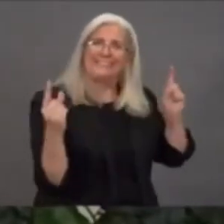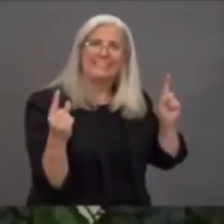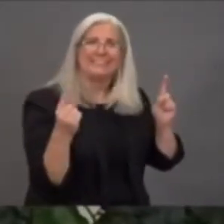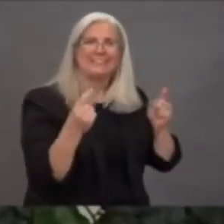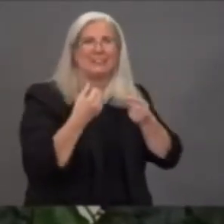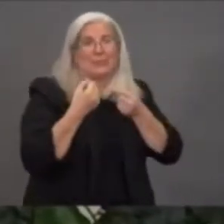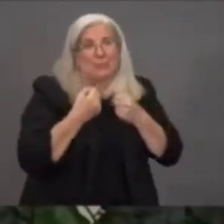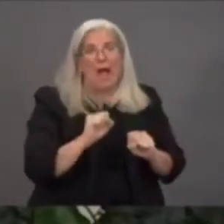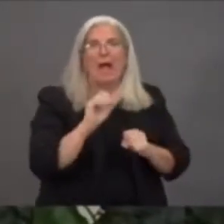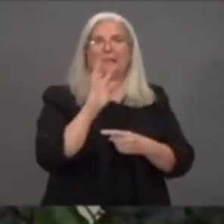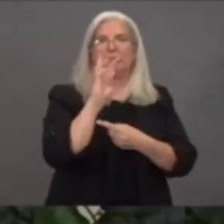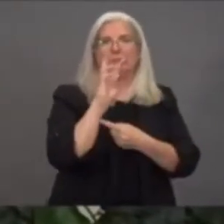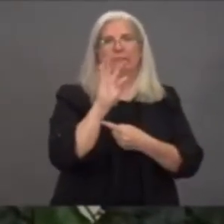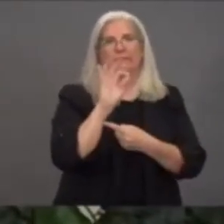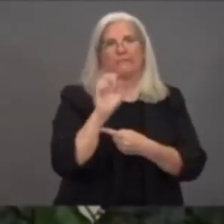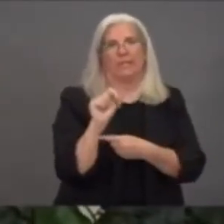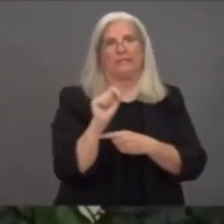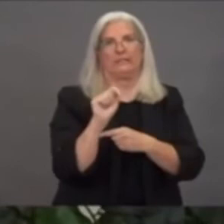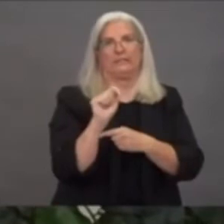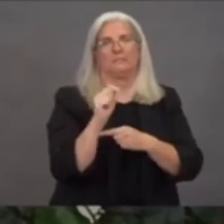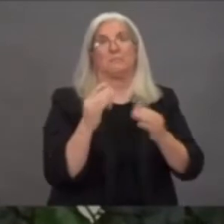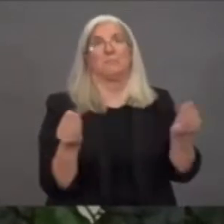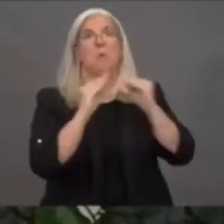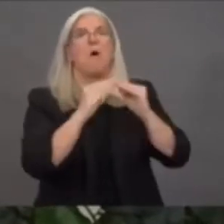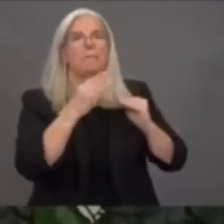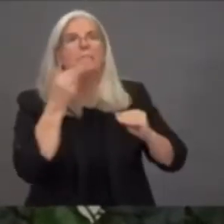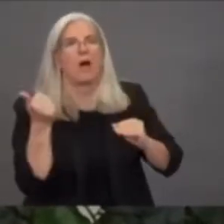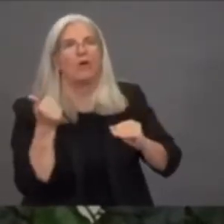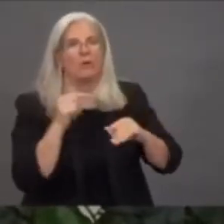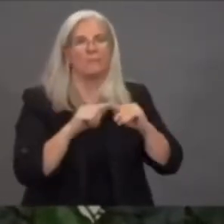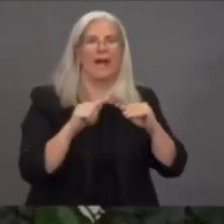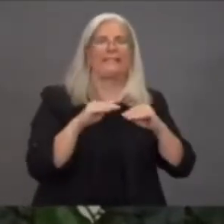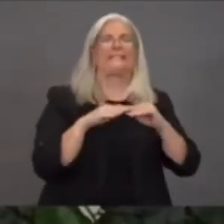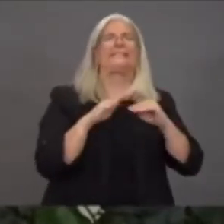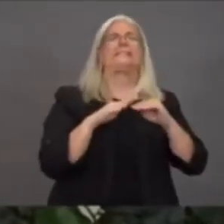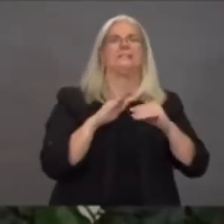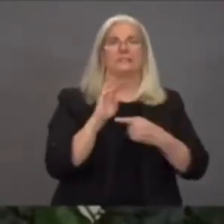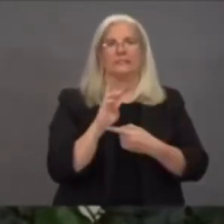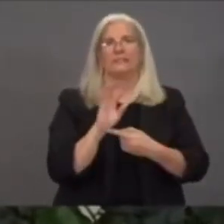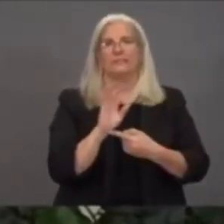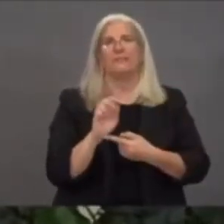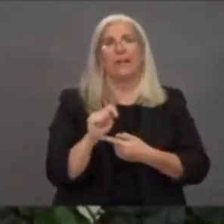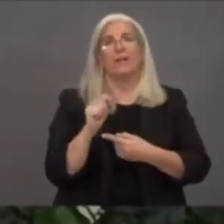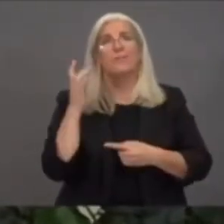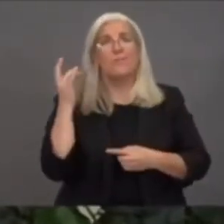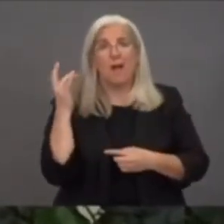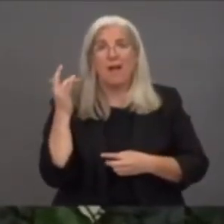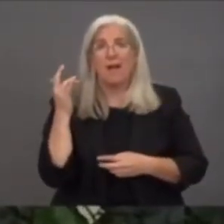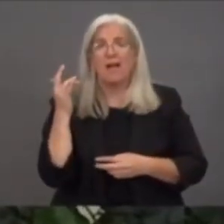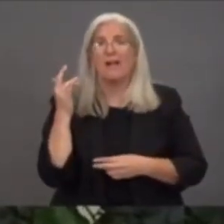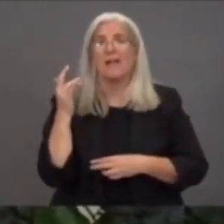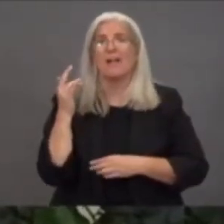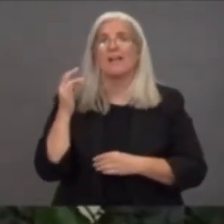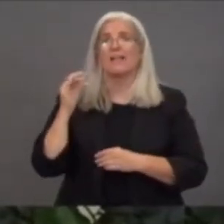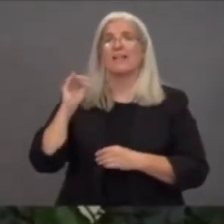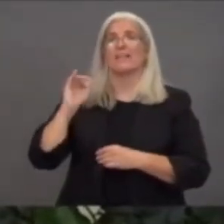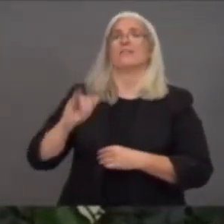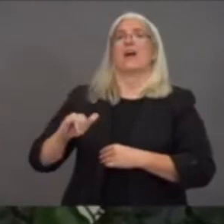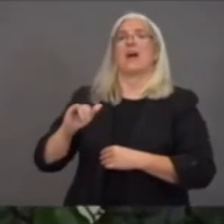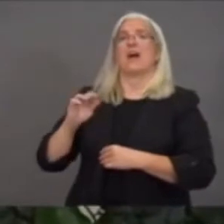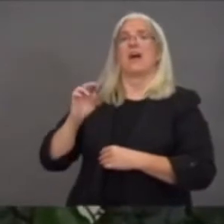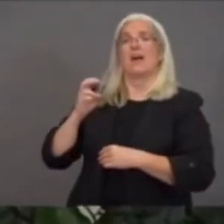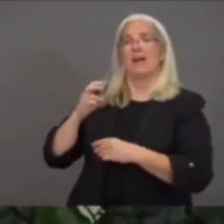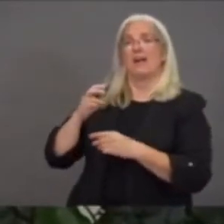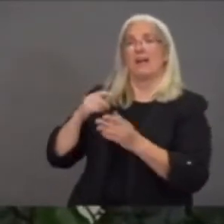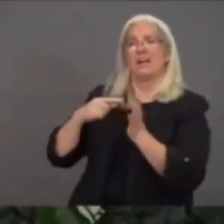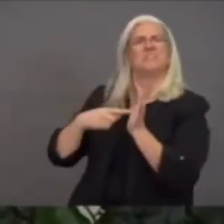than 6 feet is even better. And the reason for that is because when you're for example, let's say you're indoors,